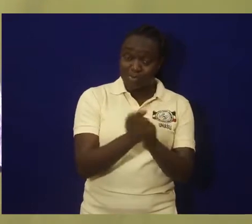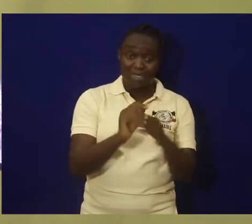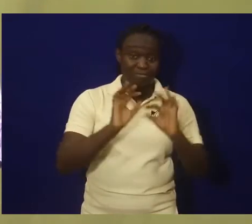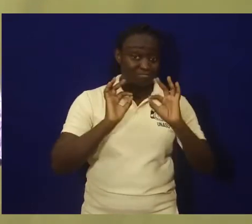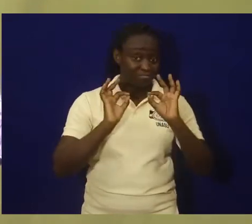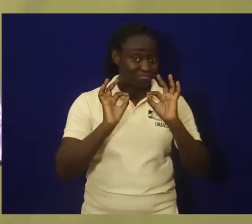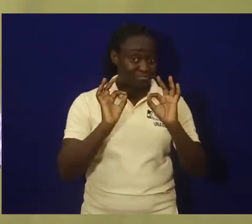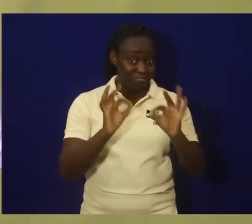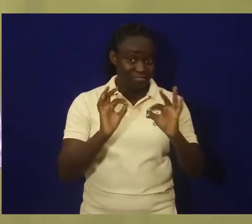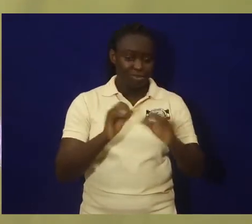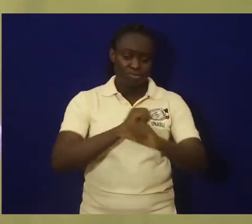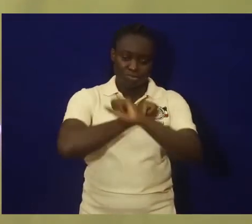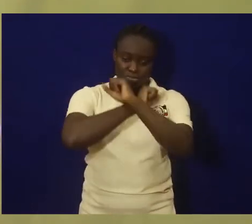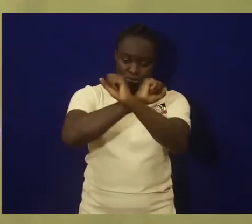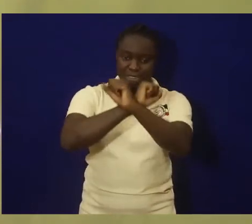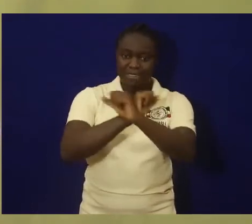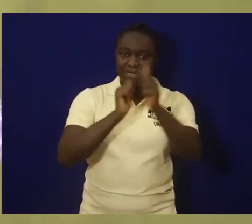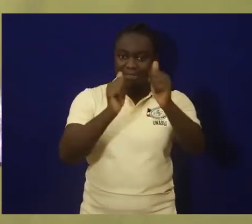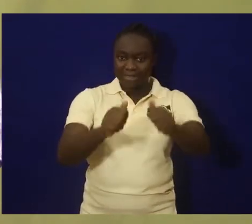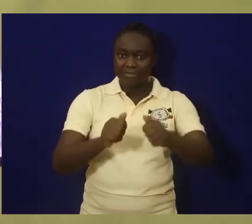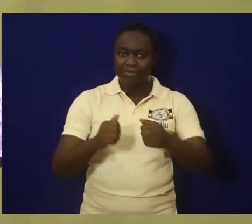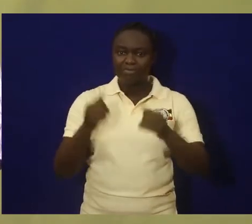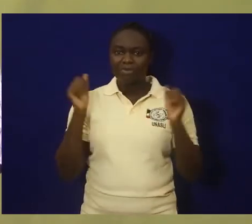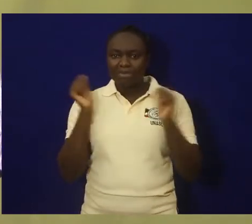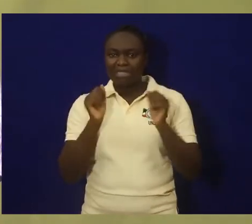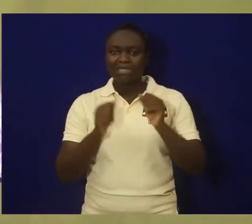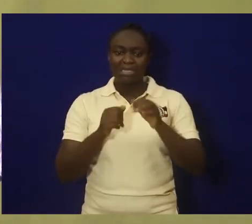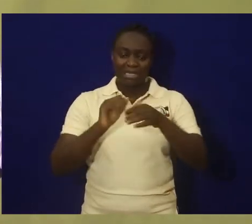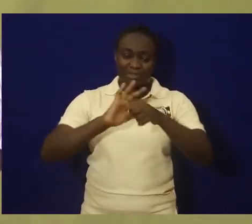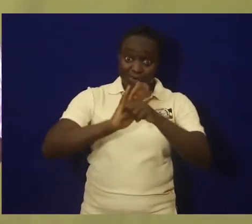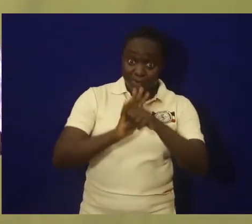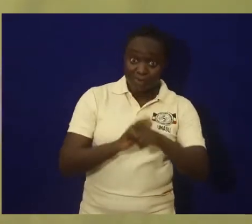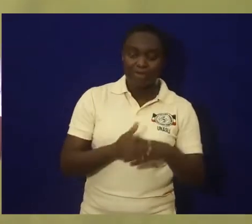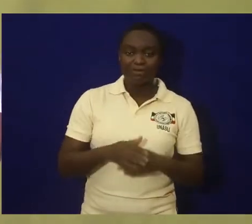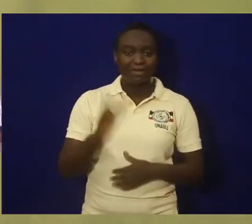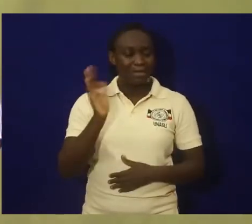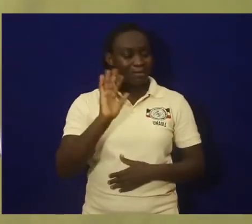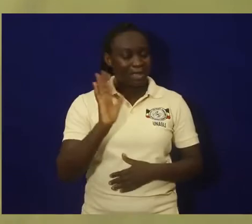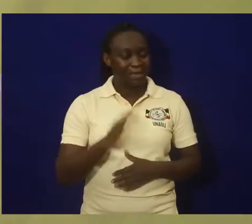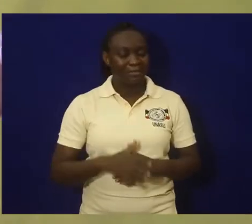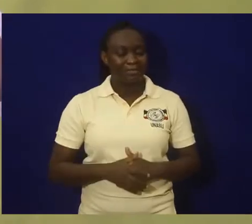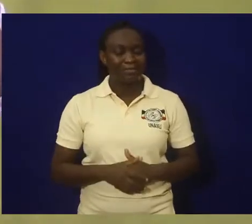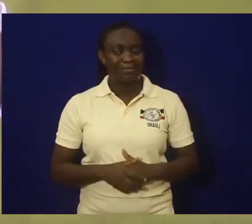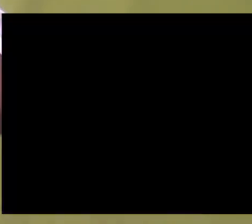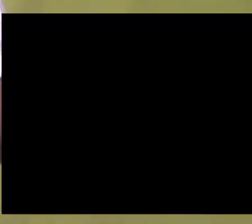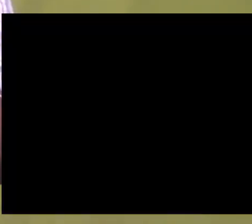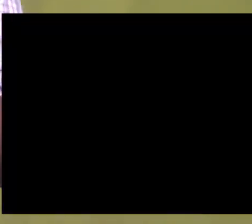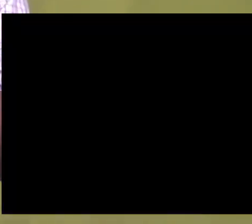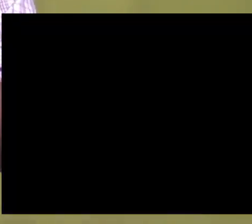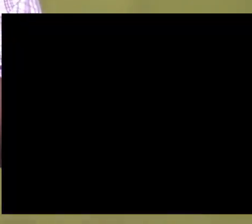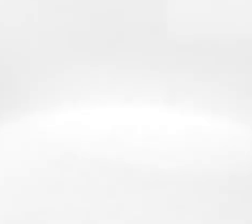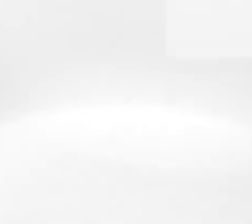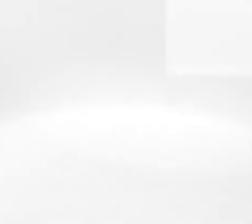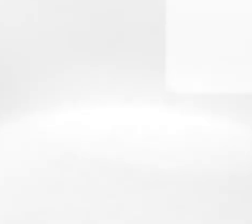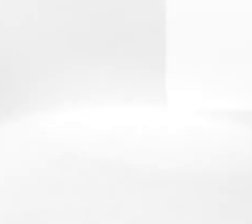to prevent the COVID-19. This is the end of the lesson. Bye-bye.